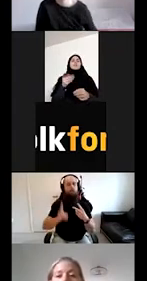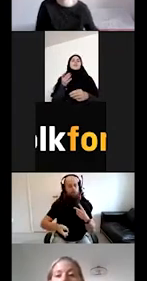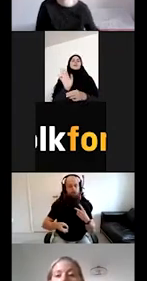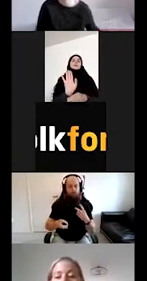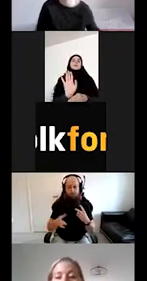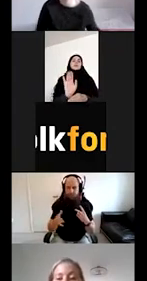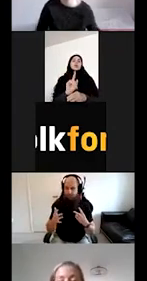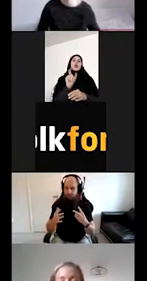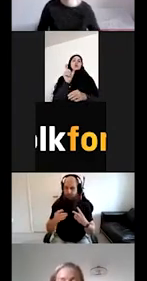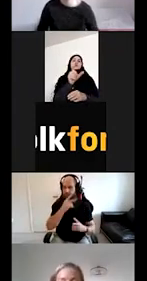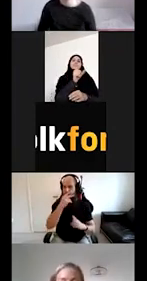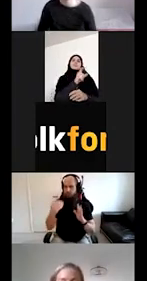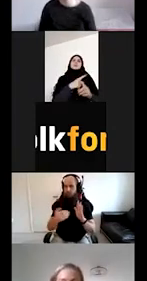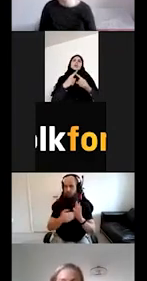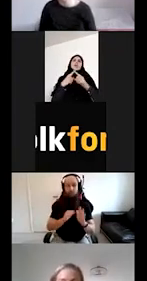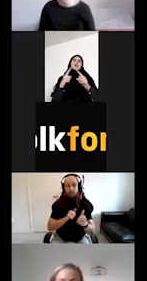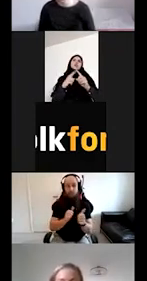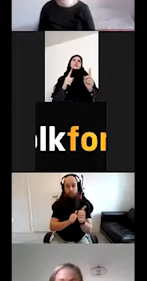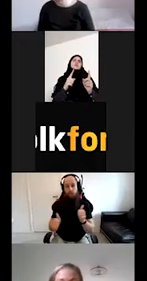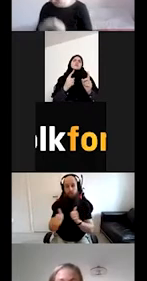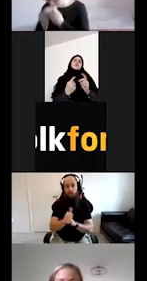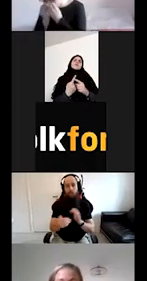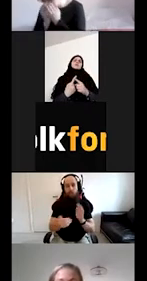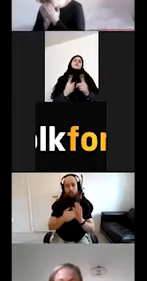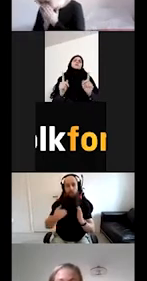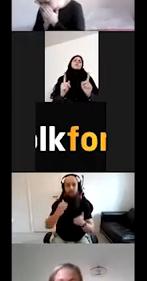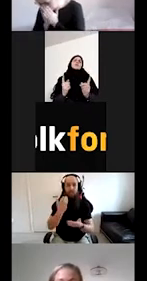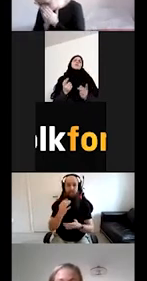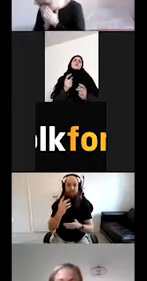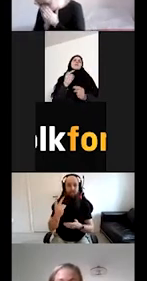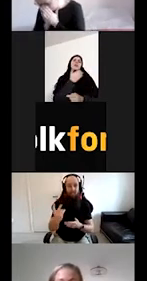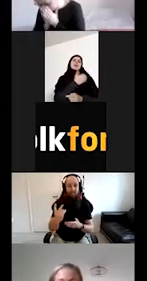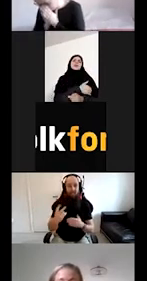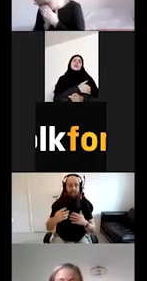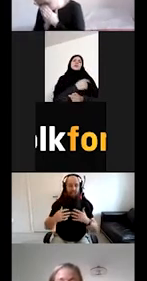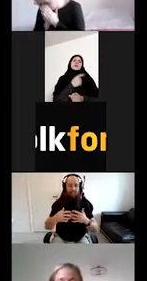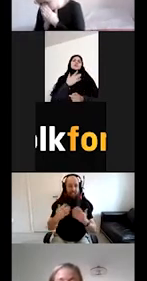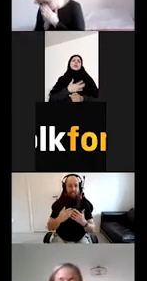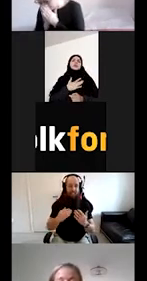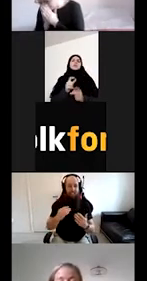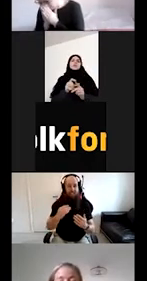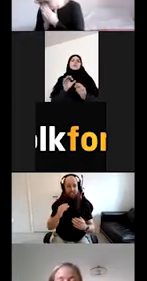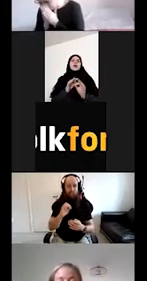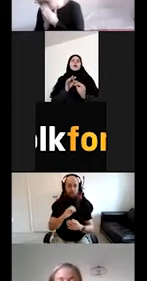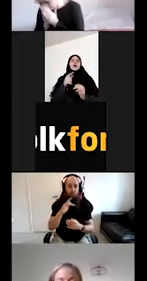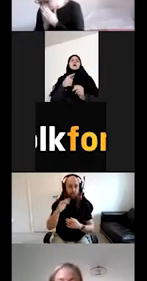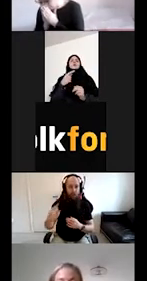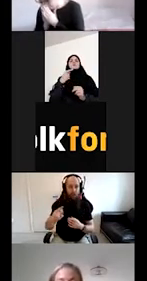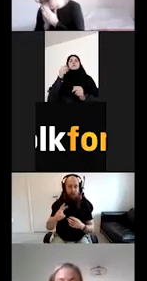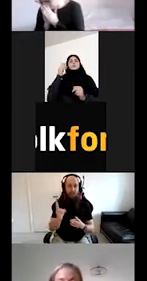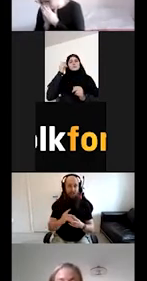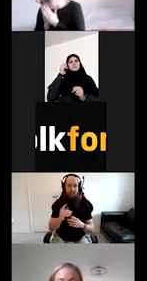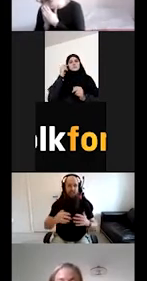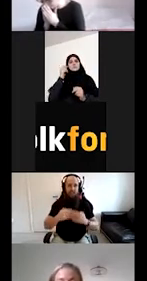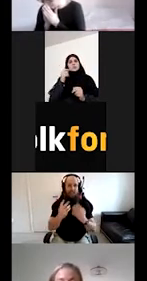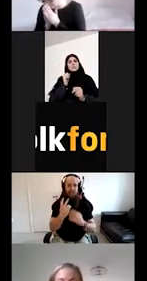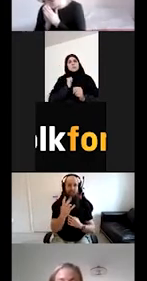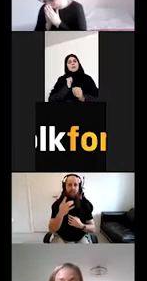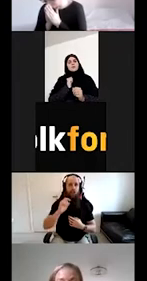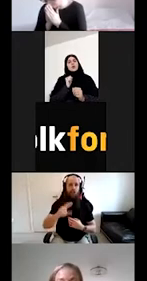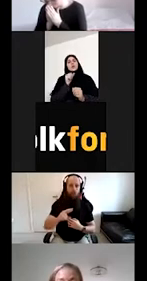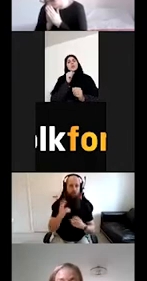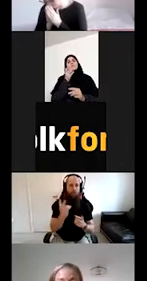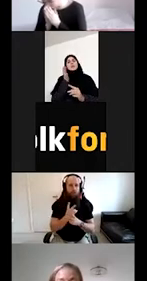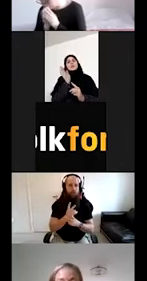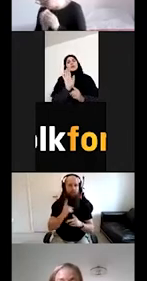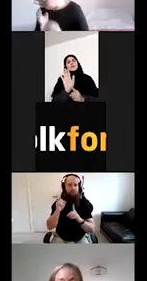to make sure that we have representatives of civilian war victims and war veterans, meaning persons who became disabled due to the